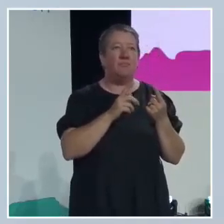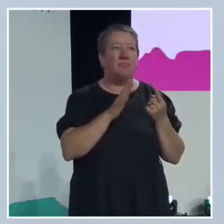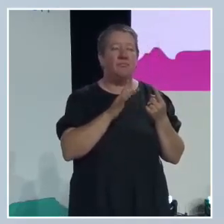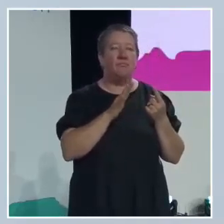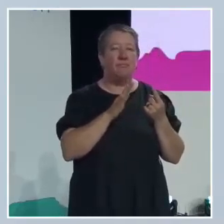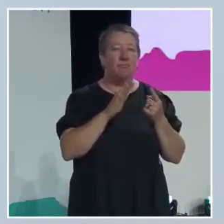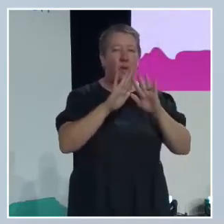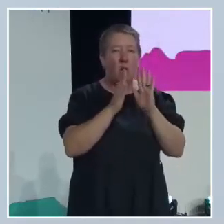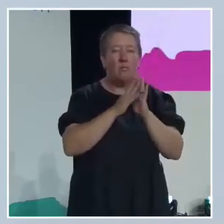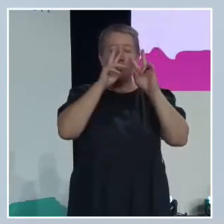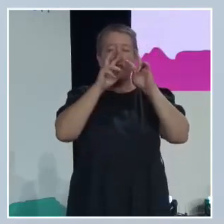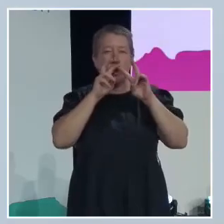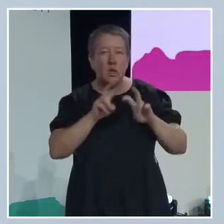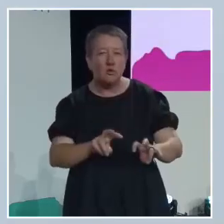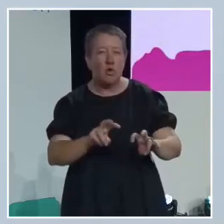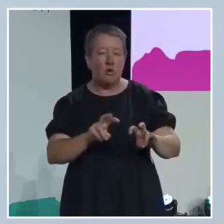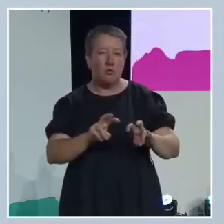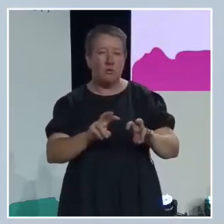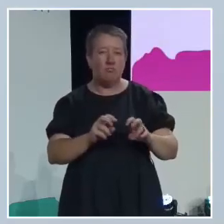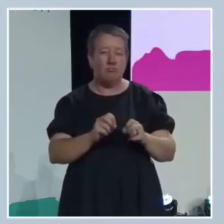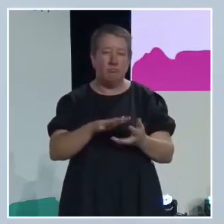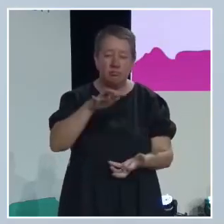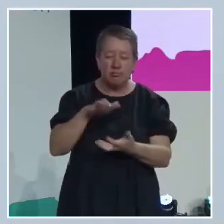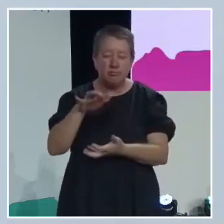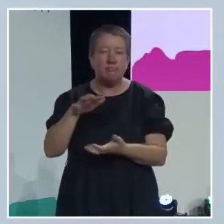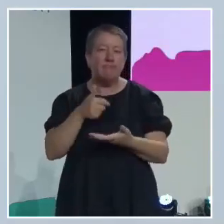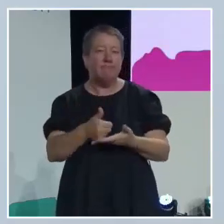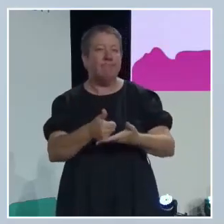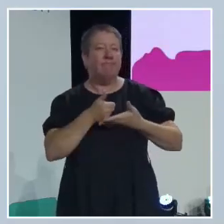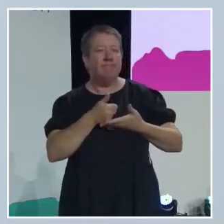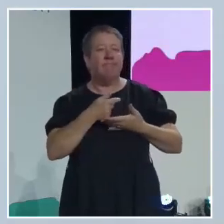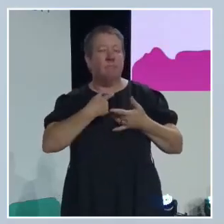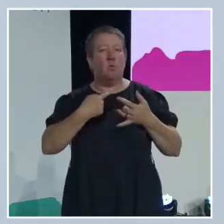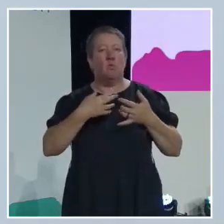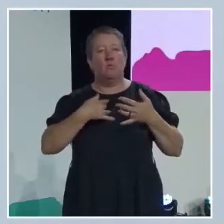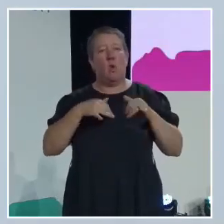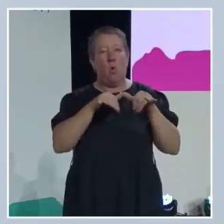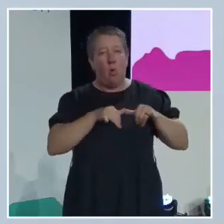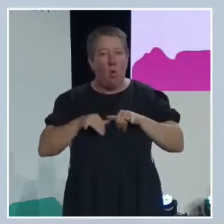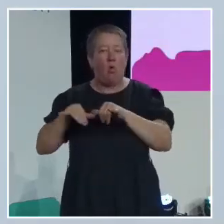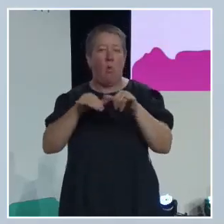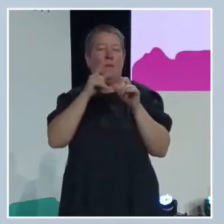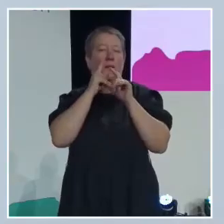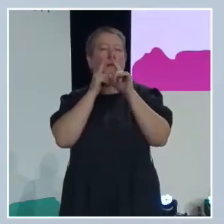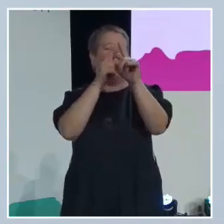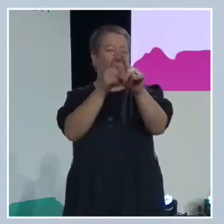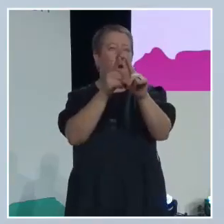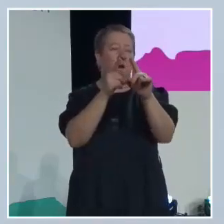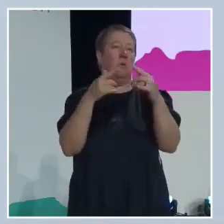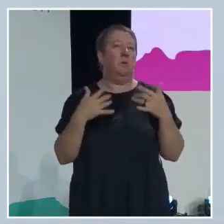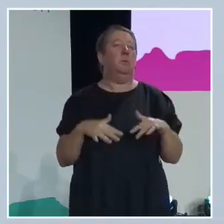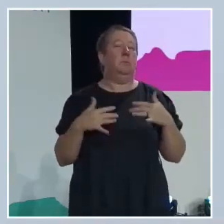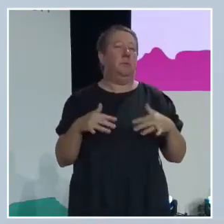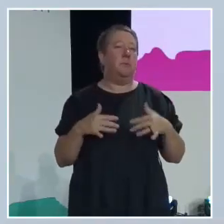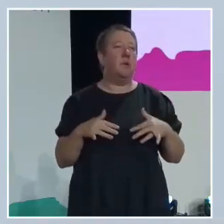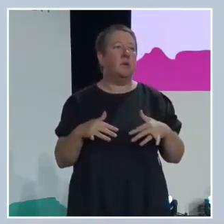the research is providing to our common endeavor. So